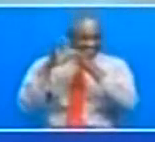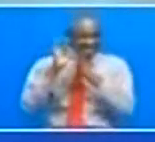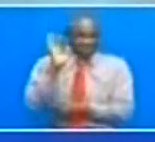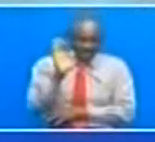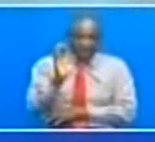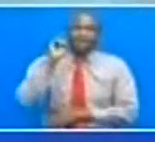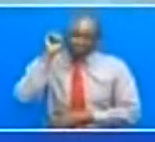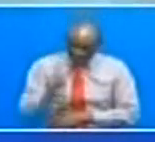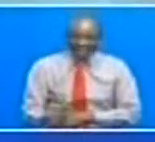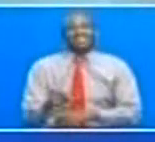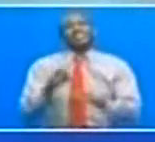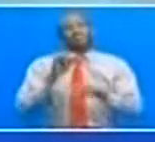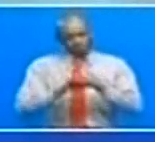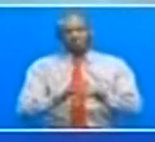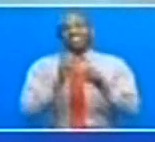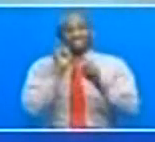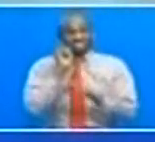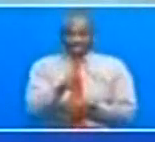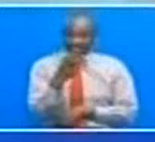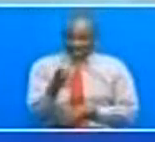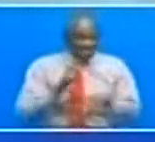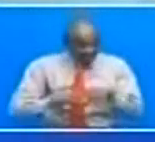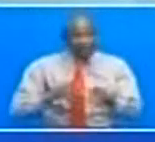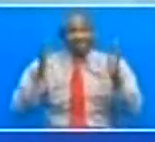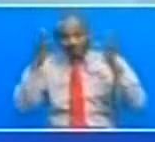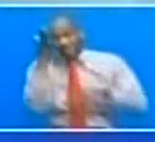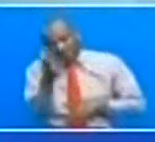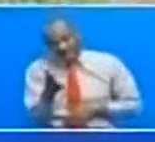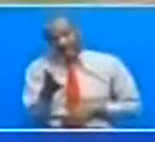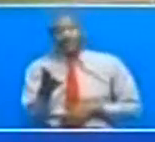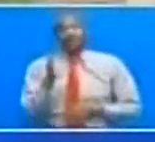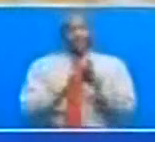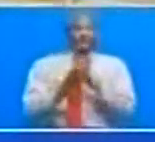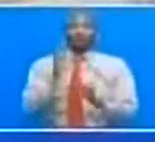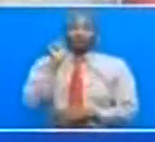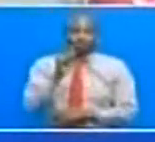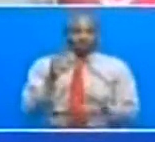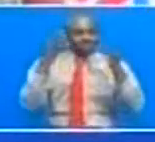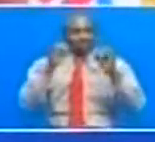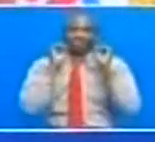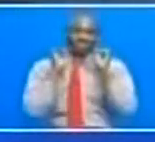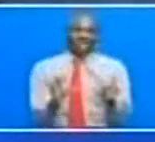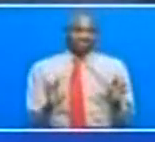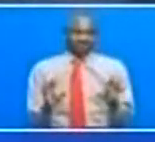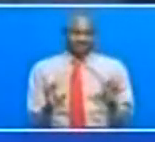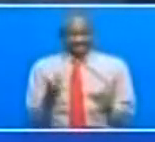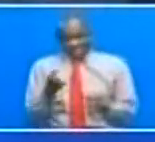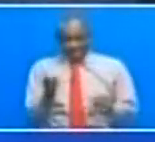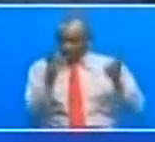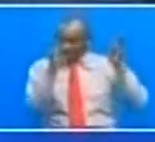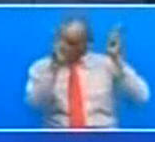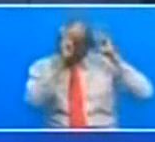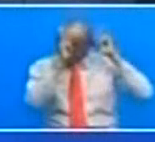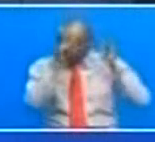be honored with a good chicken meal, and any occasion isn't complete without a chicken meal as well. And the stereotype that Kakamega is an